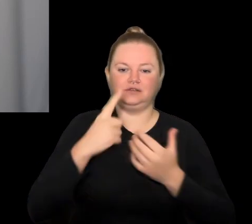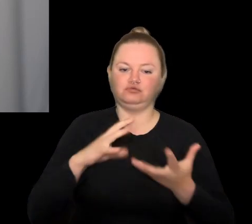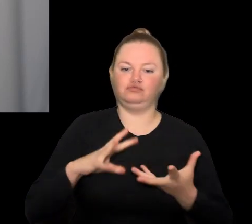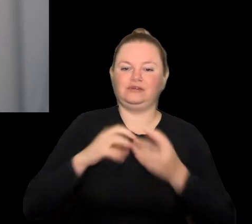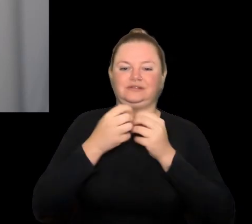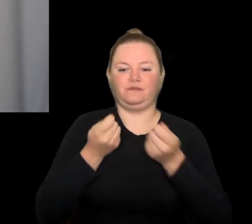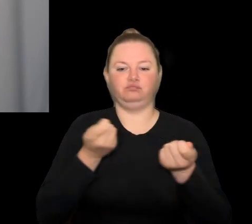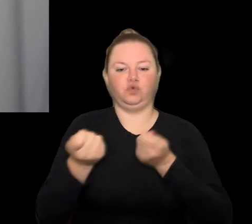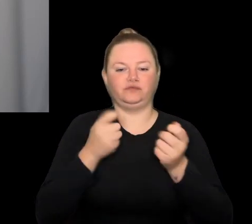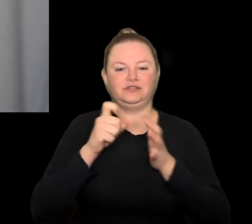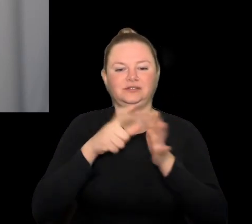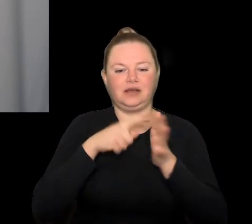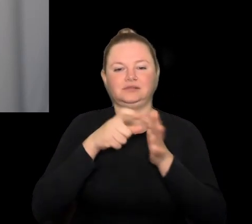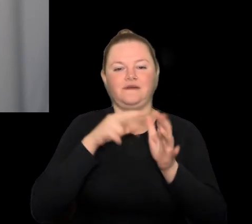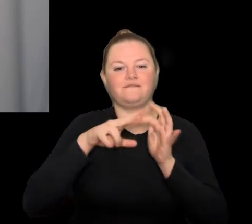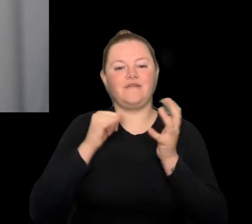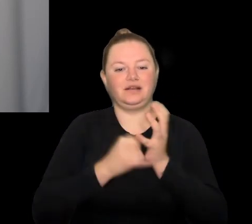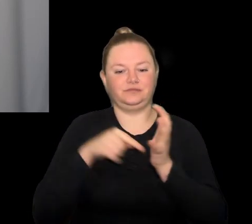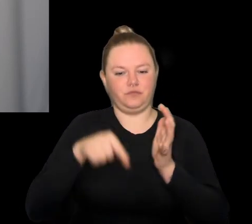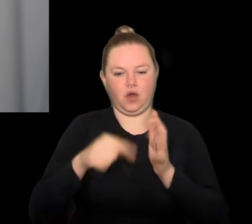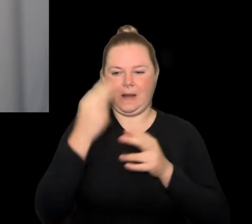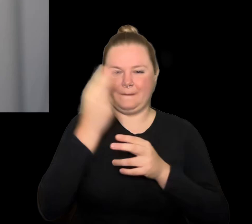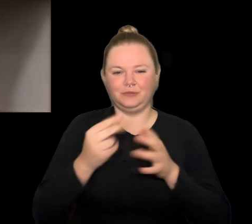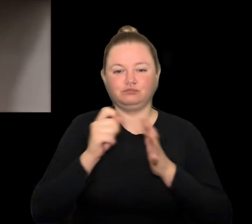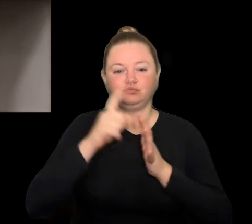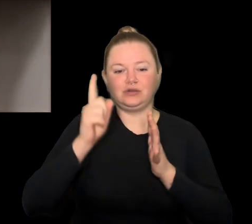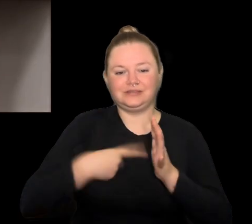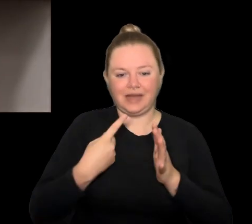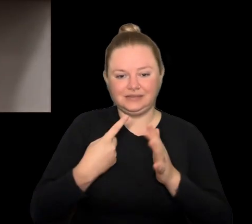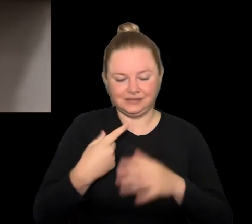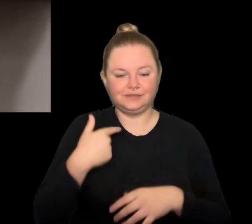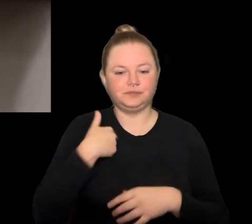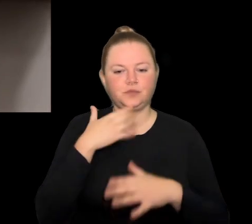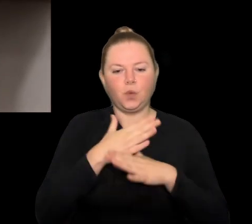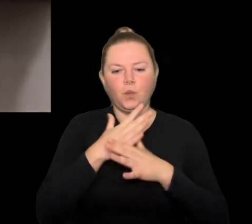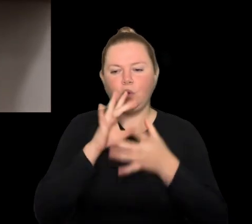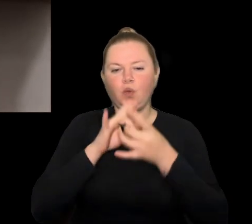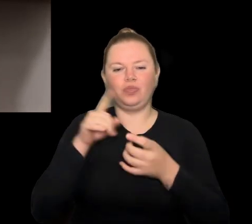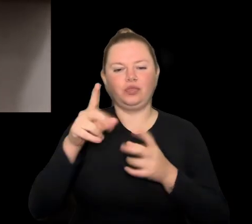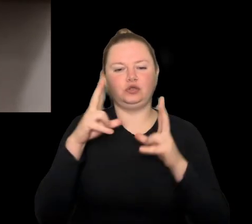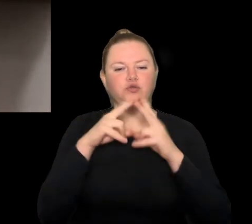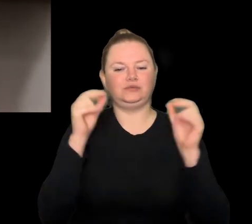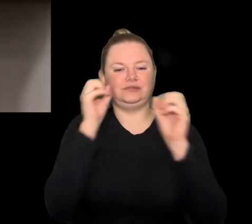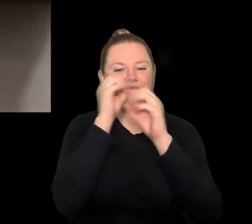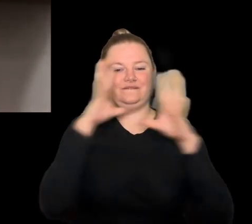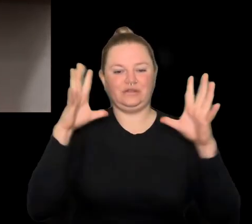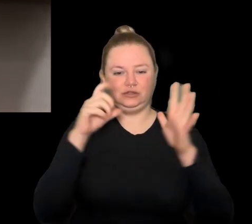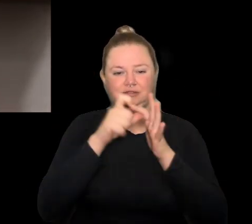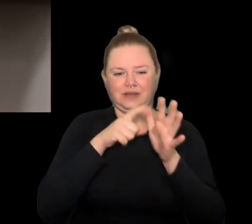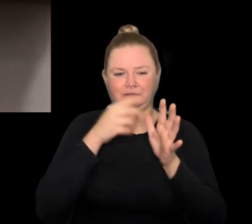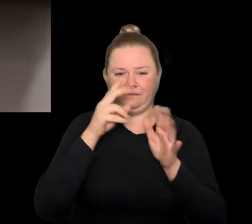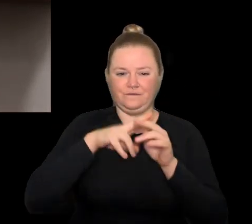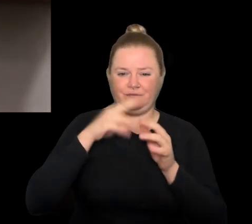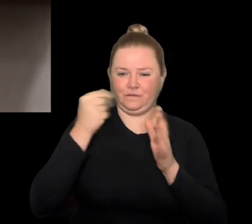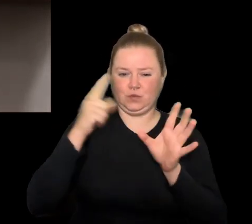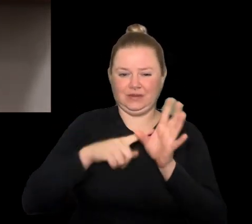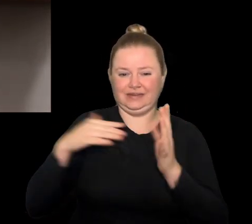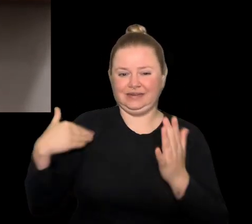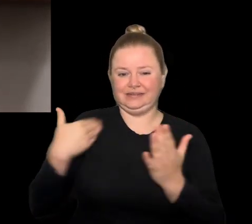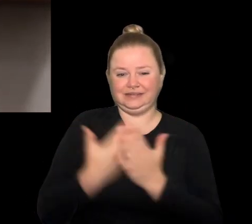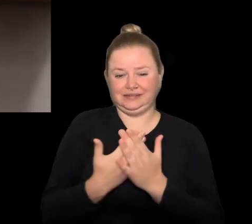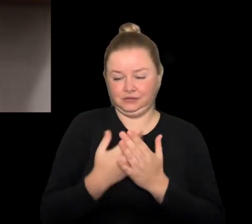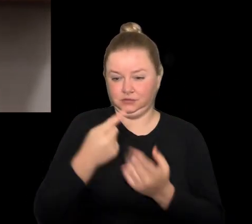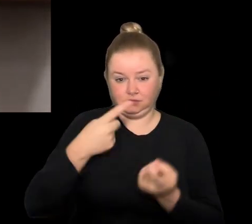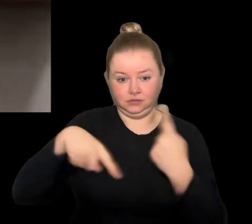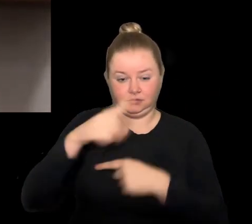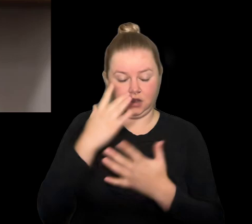freelance creative producer for DaDa Fest on this animation project. I've worked with Twin Vision and DaDa Fest now for many years. They're